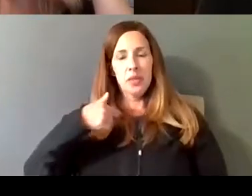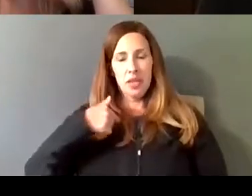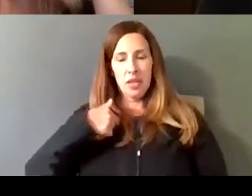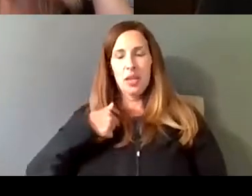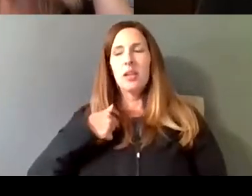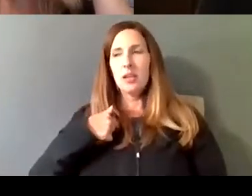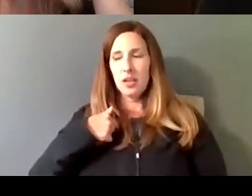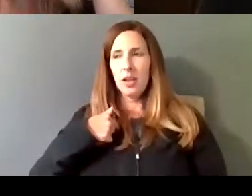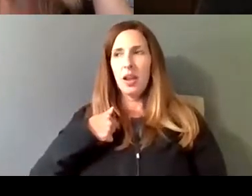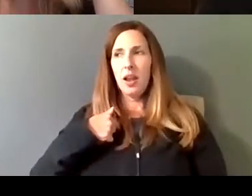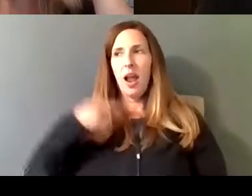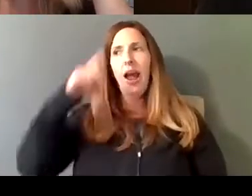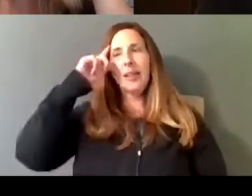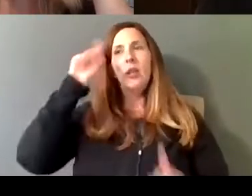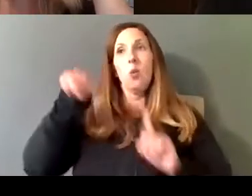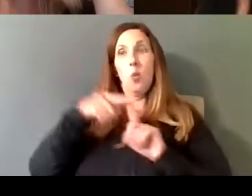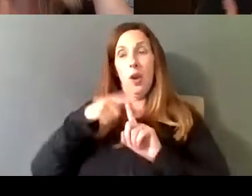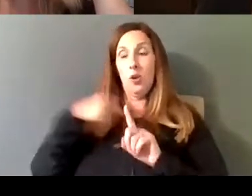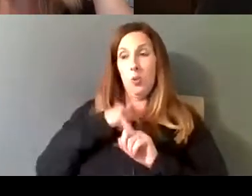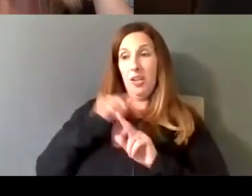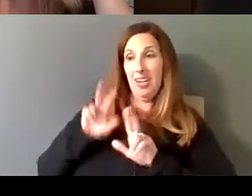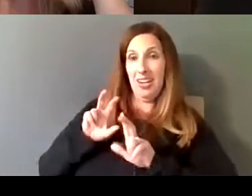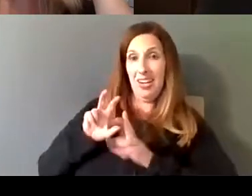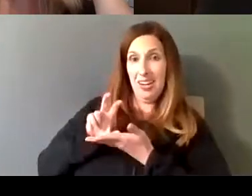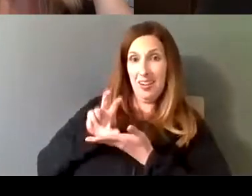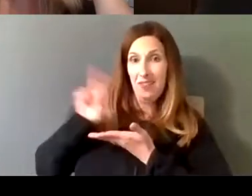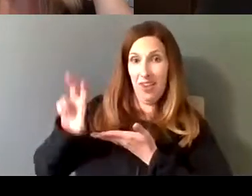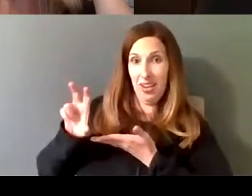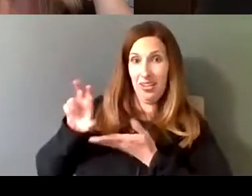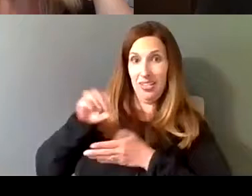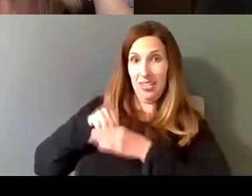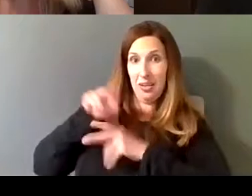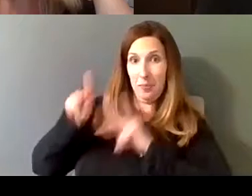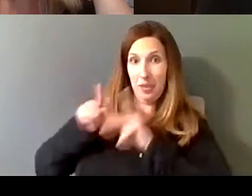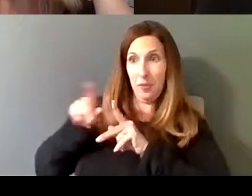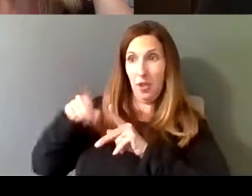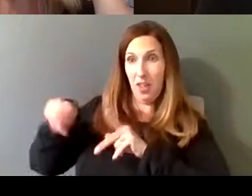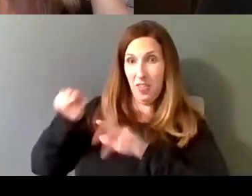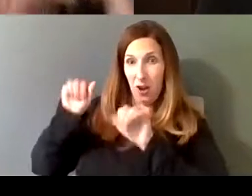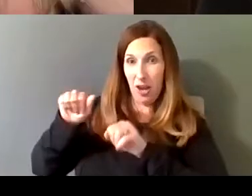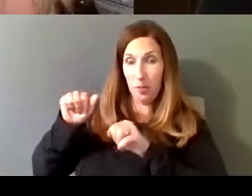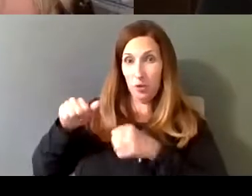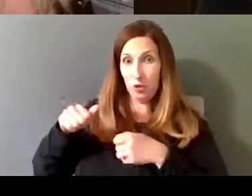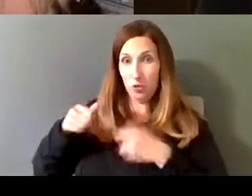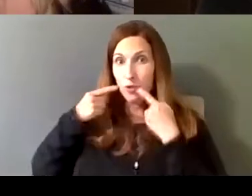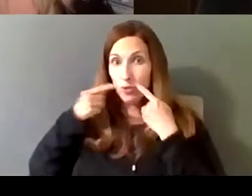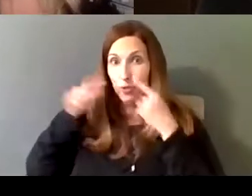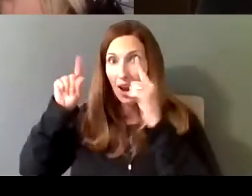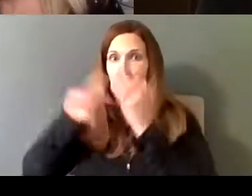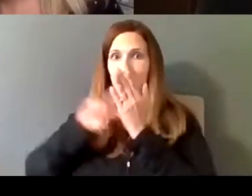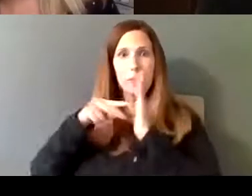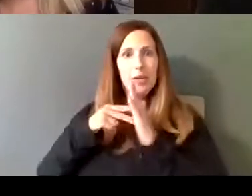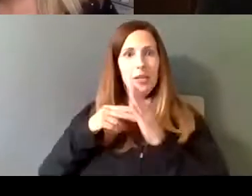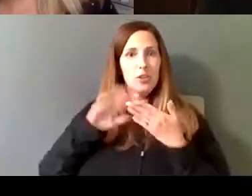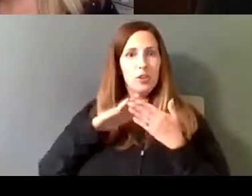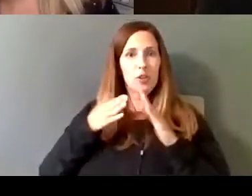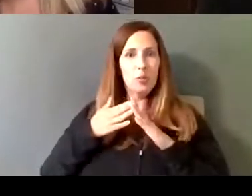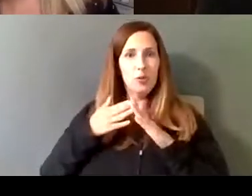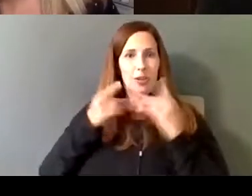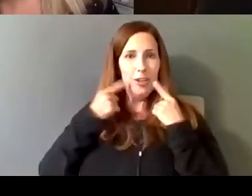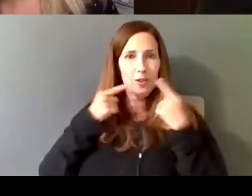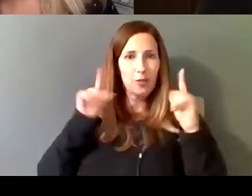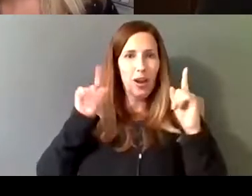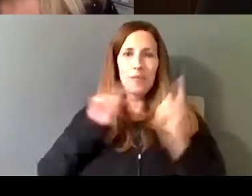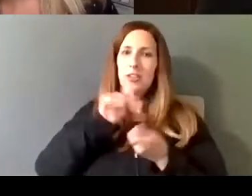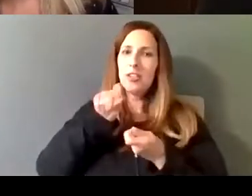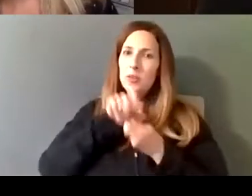when we invest in people and they are able to thrive, our community then is able to thrive. And specifically in the workforce, when you have